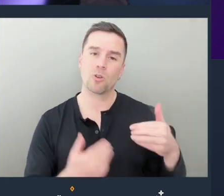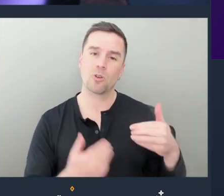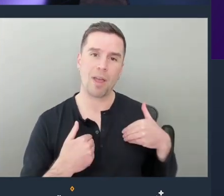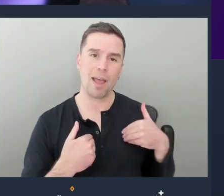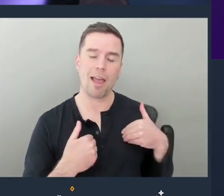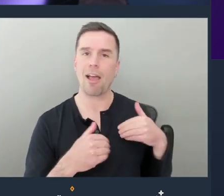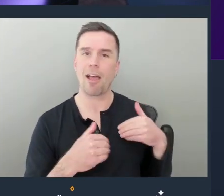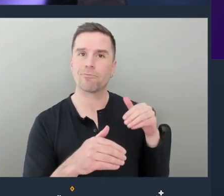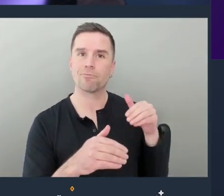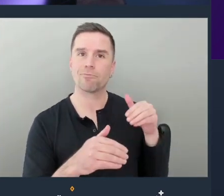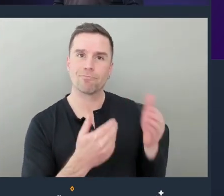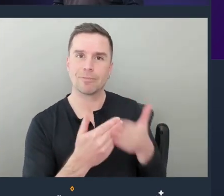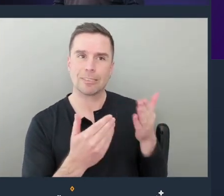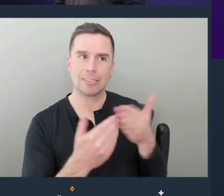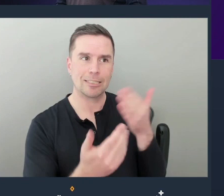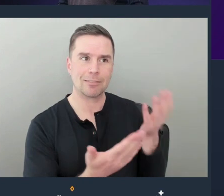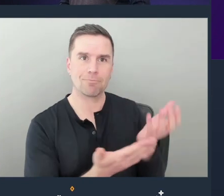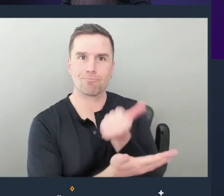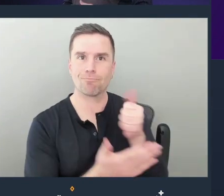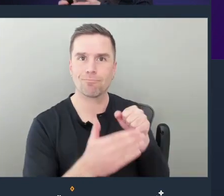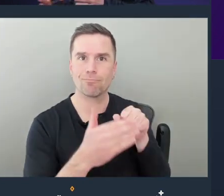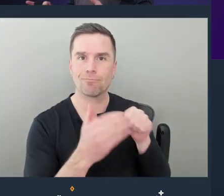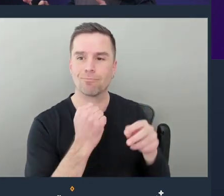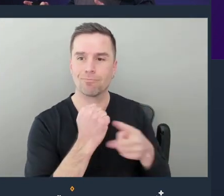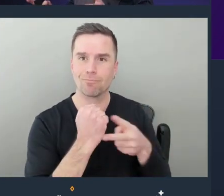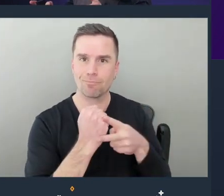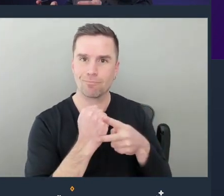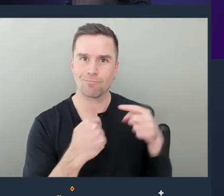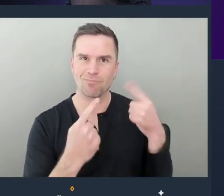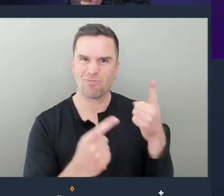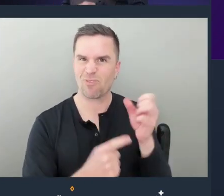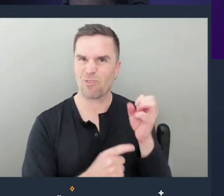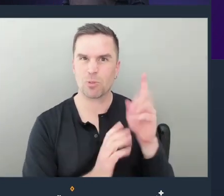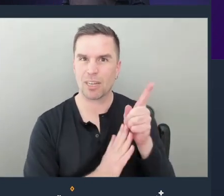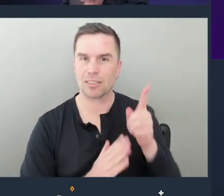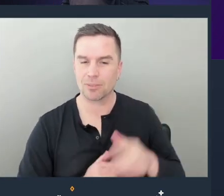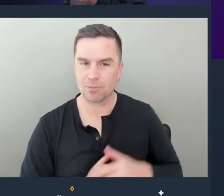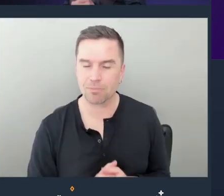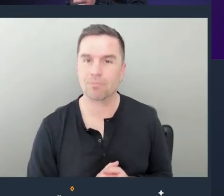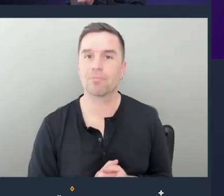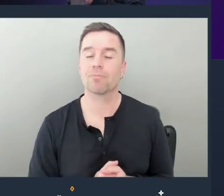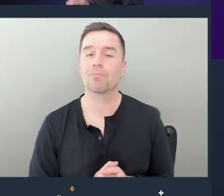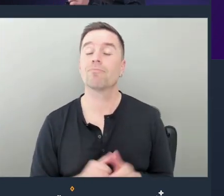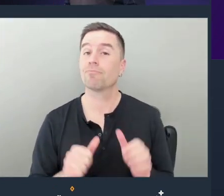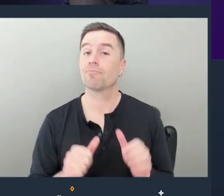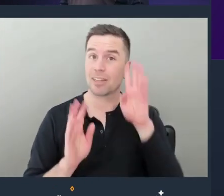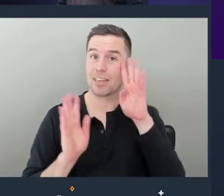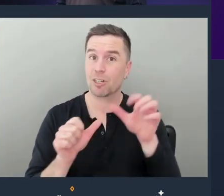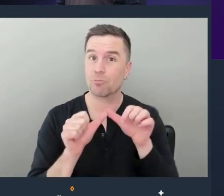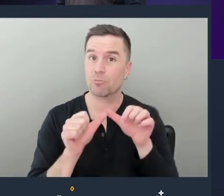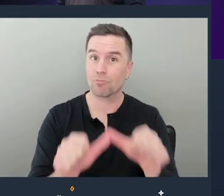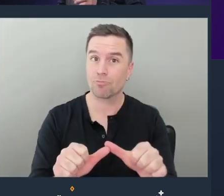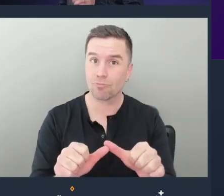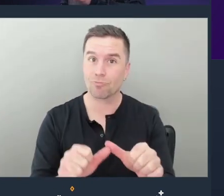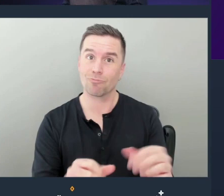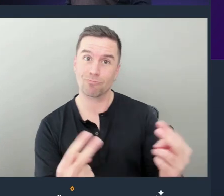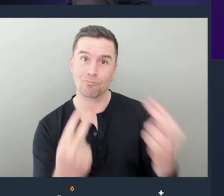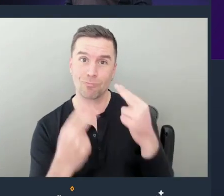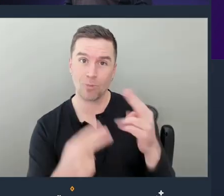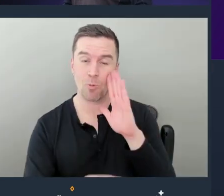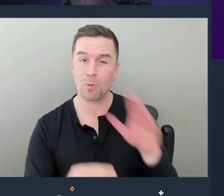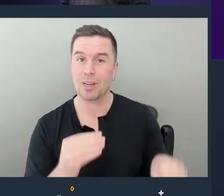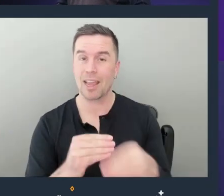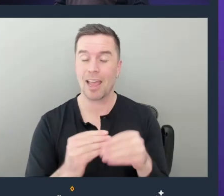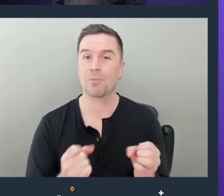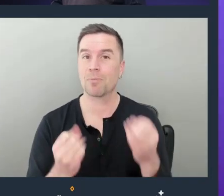requires retrieval in just milliseconds. Of course, this innovation continues, and stay tuned because we are going to be adding a number of items to the launch list in the next few